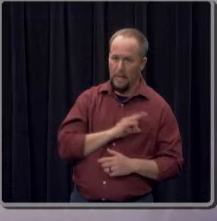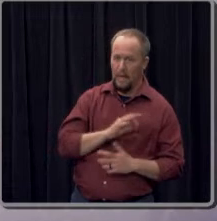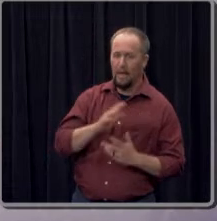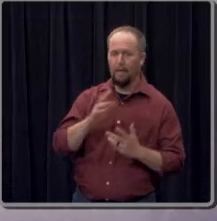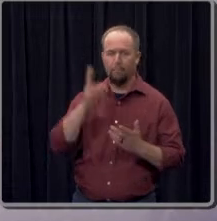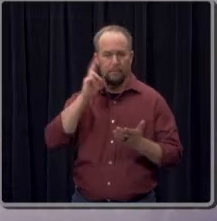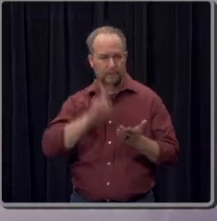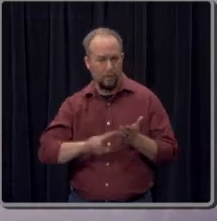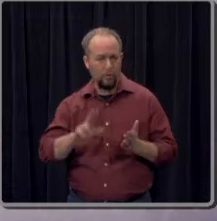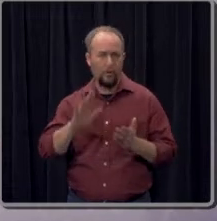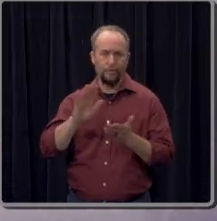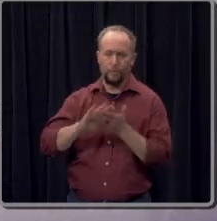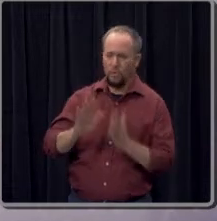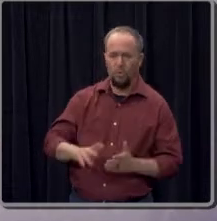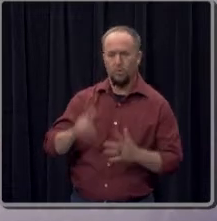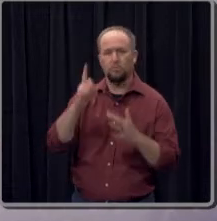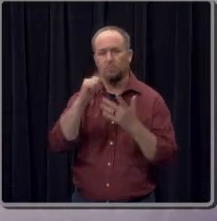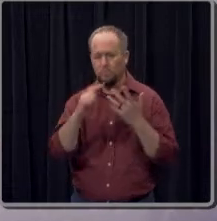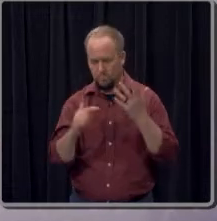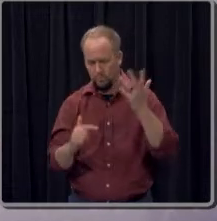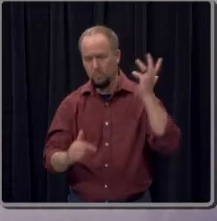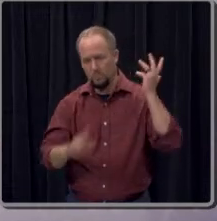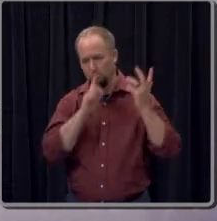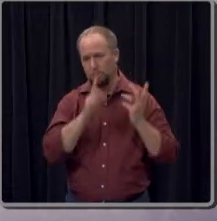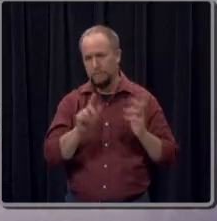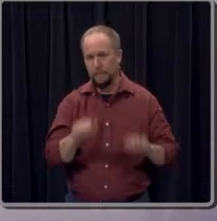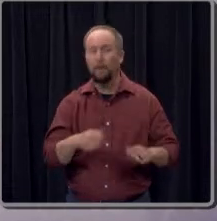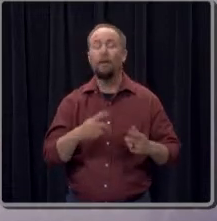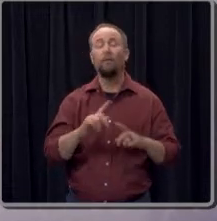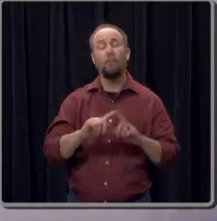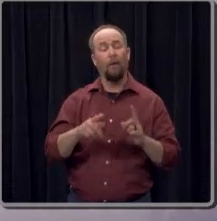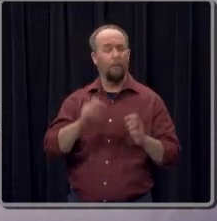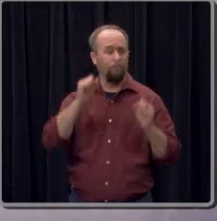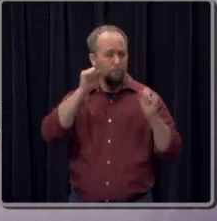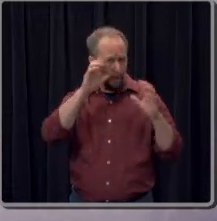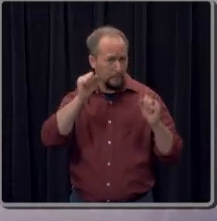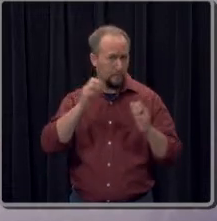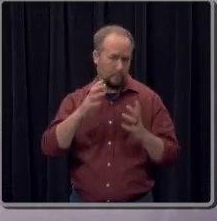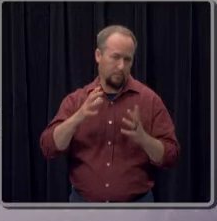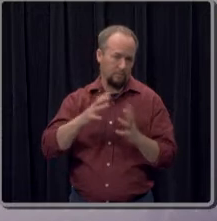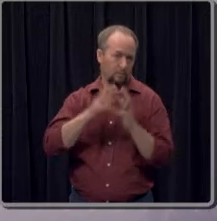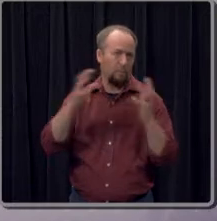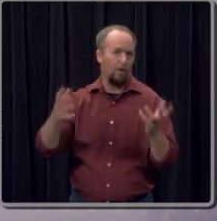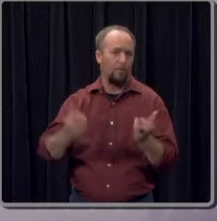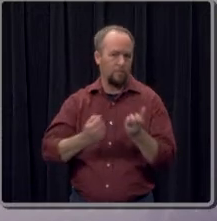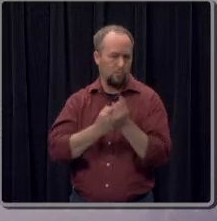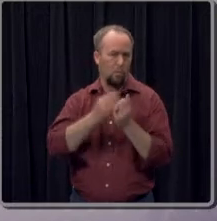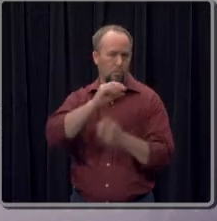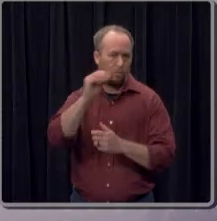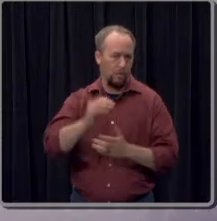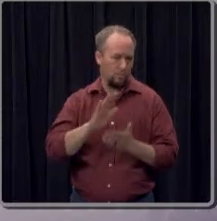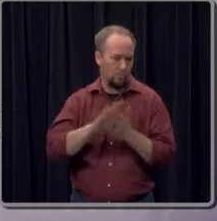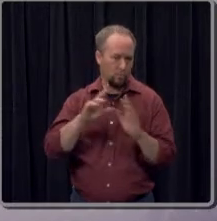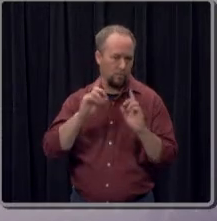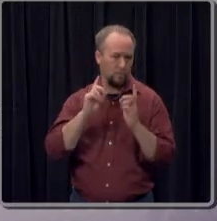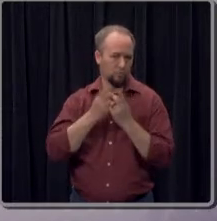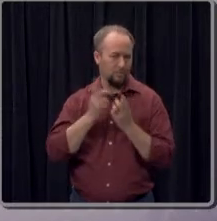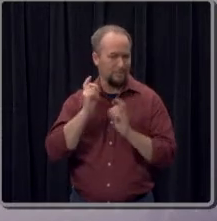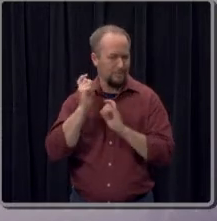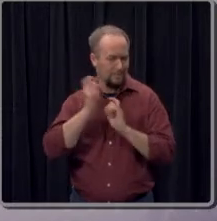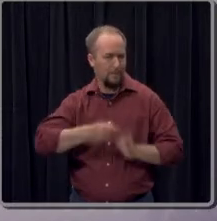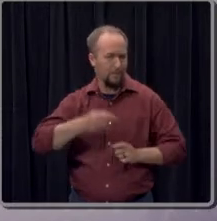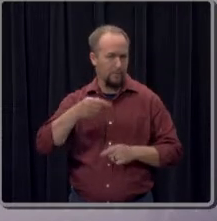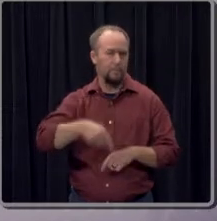secretaries, custodians. I could just go on and on. It's amazing the support that the Olathe School District has given this grant over